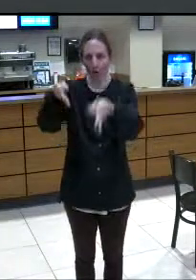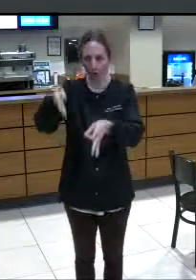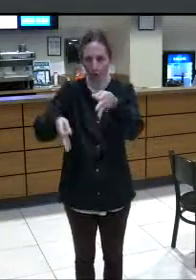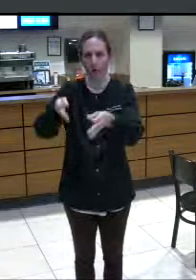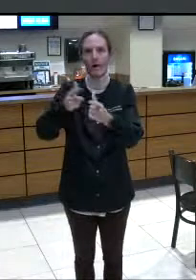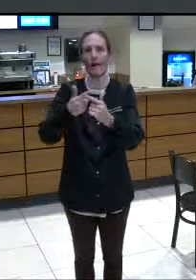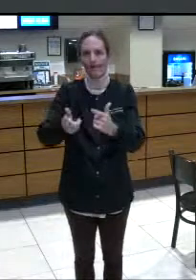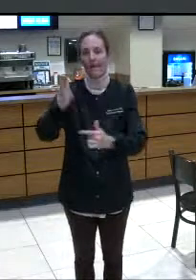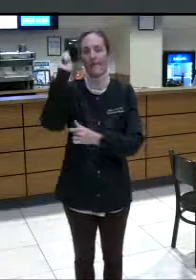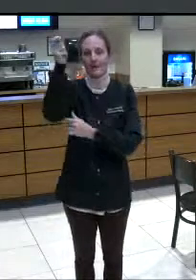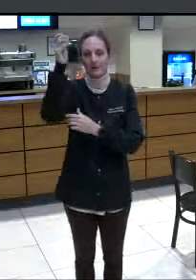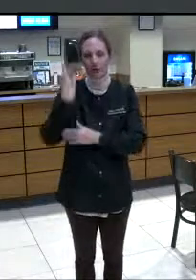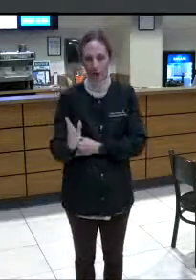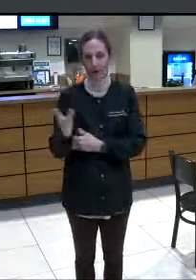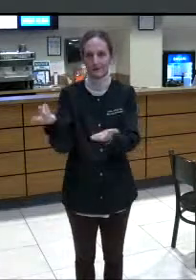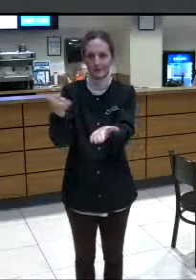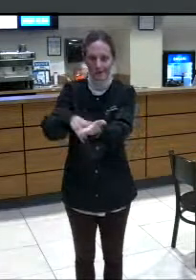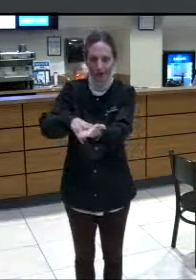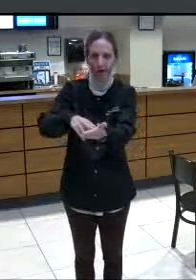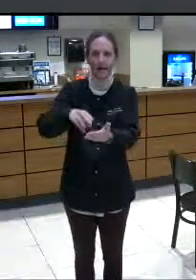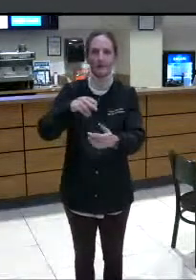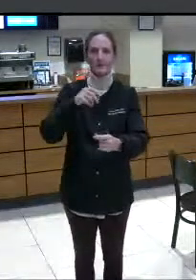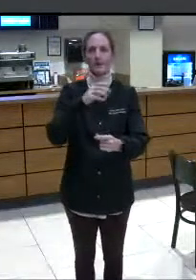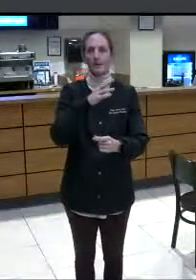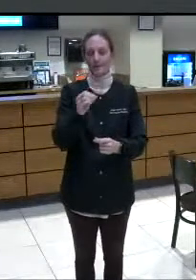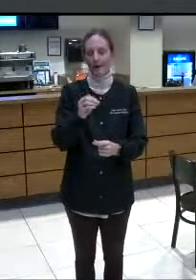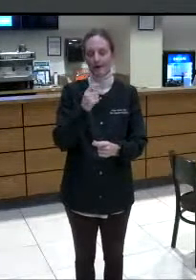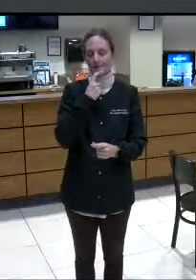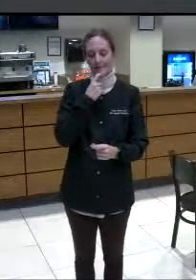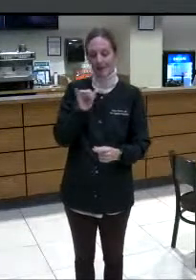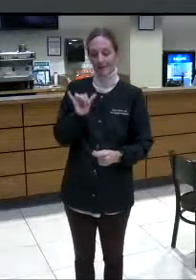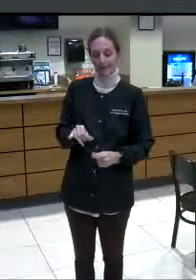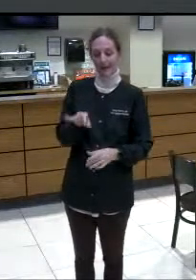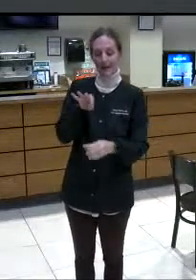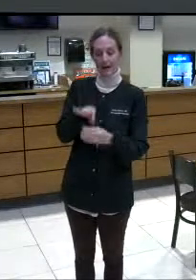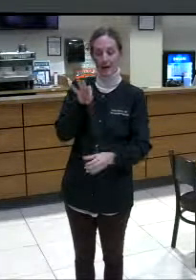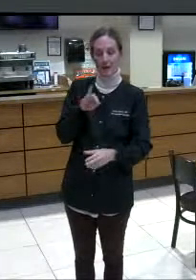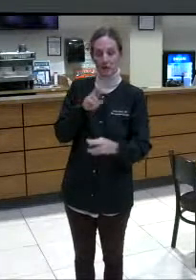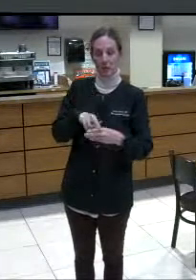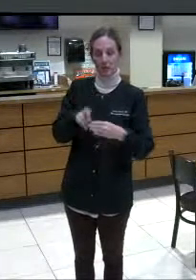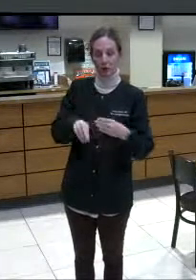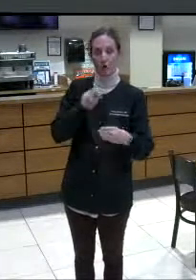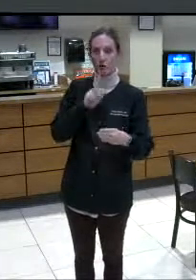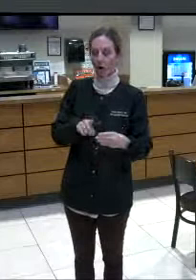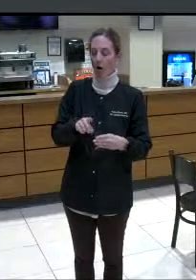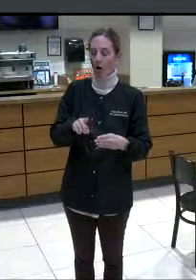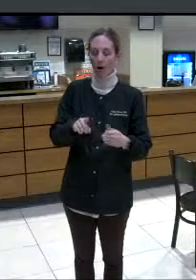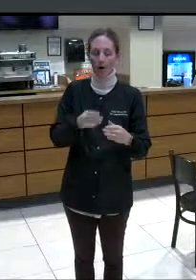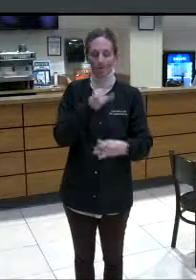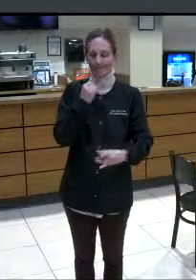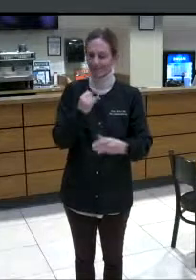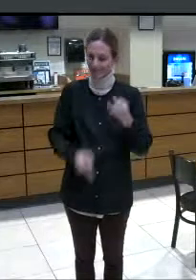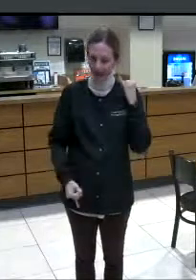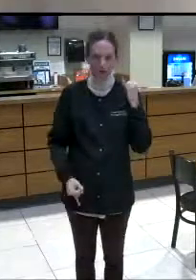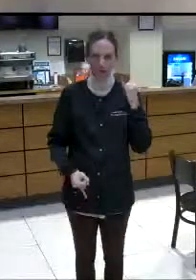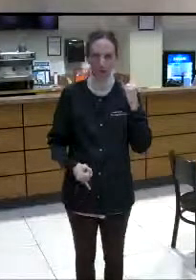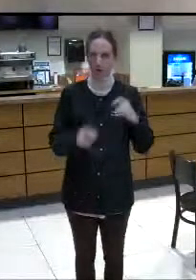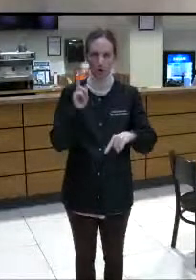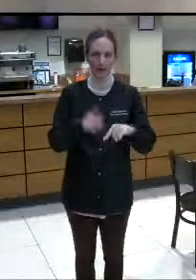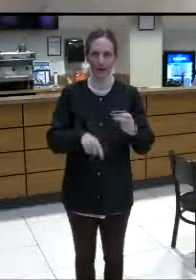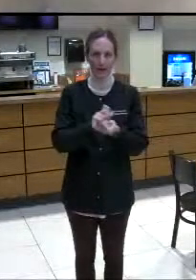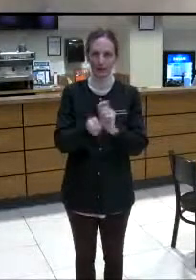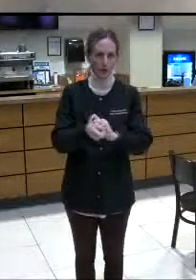order declaring that those election results are final, cannot be contested in the future, and then